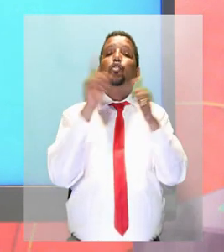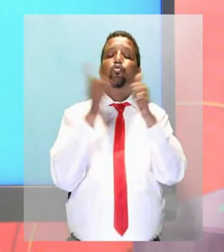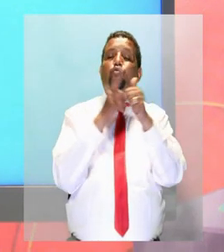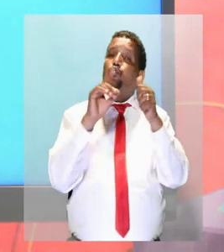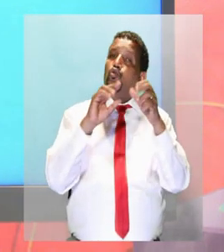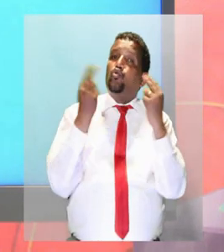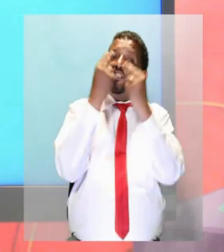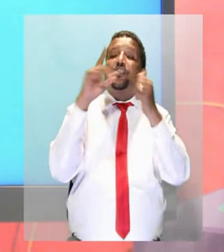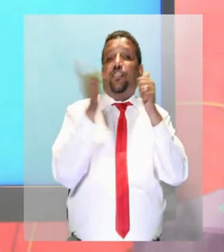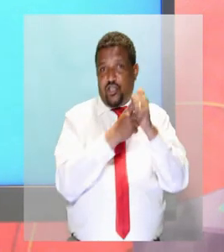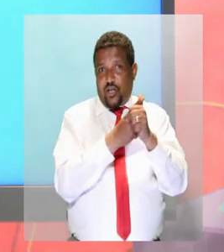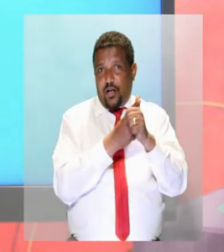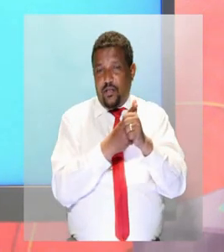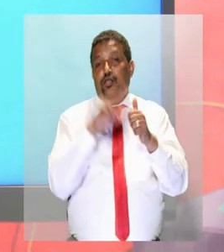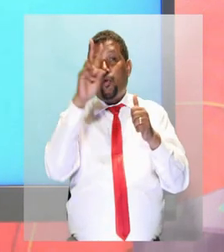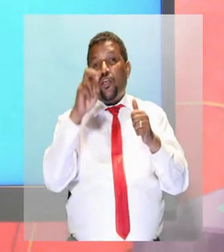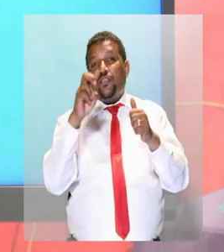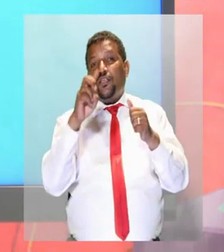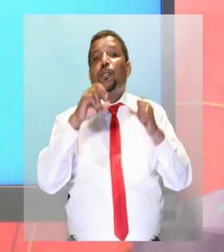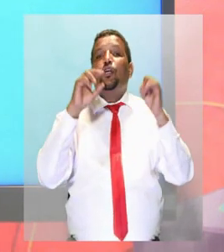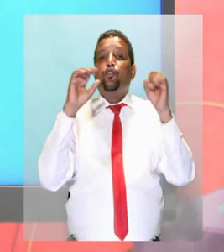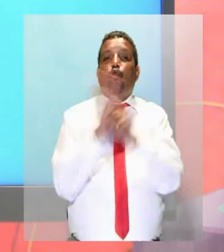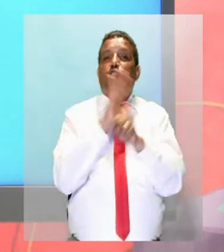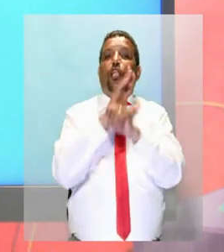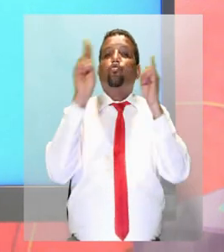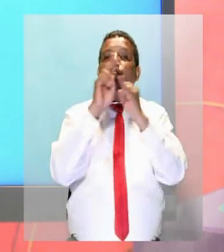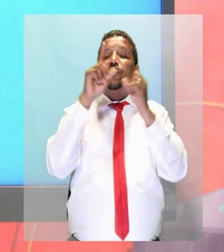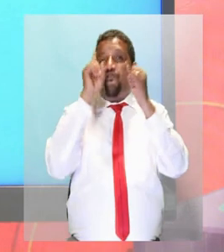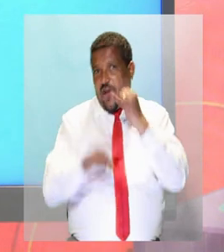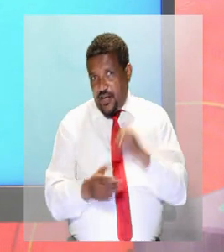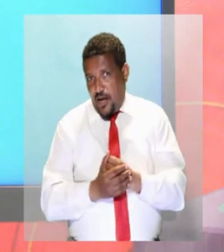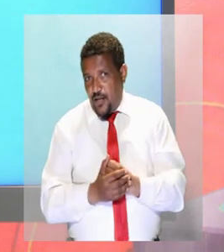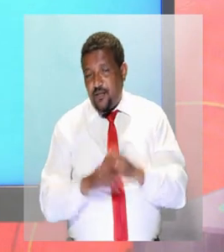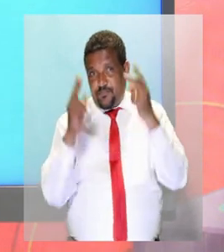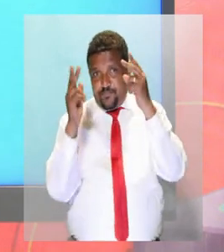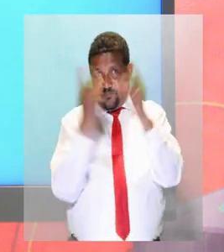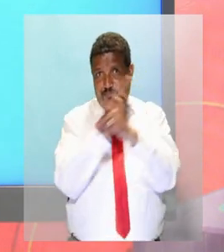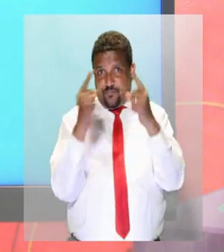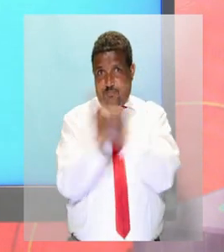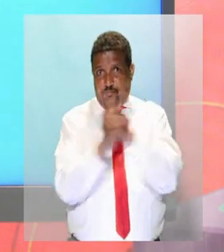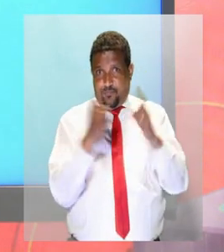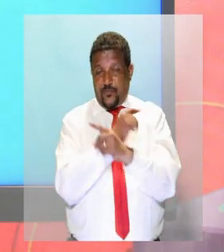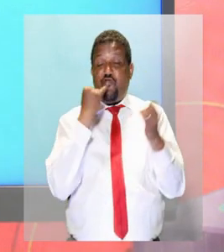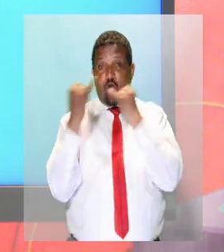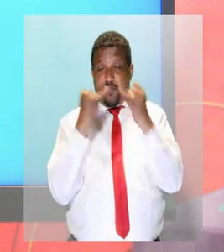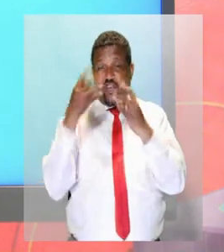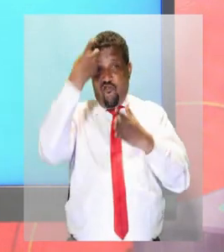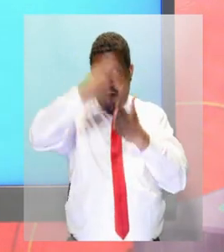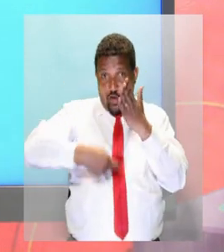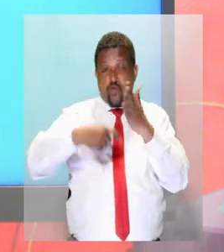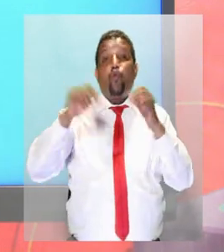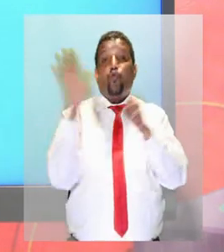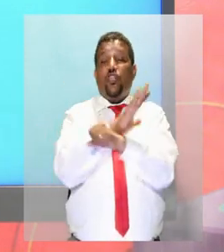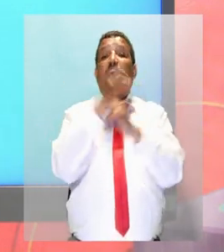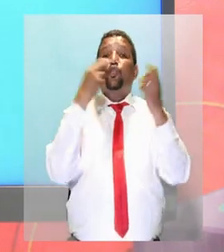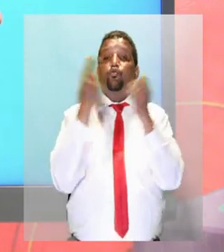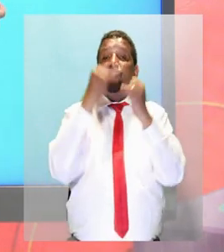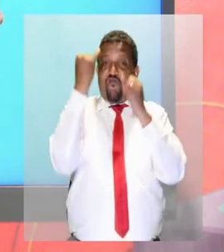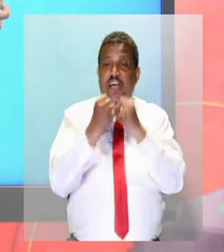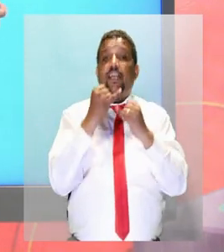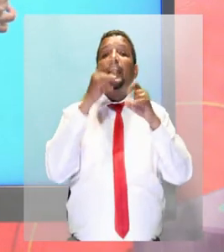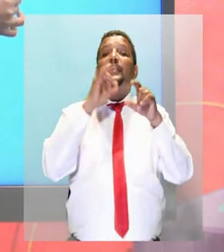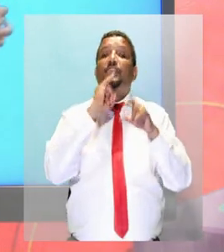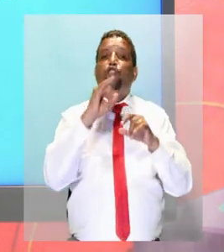this 20 as total utility final. Hence, when we substitute this information, the value of total utility final is